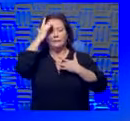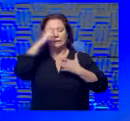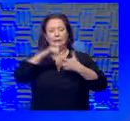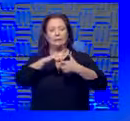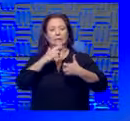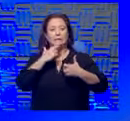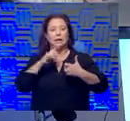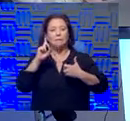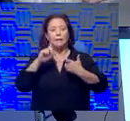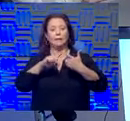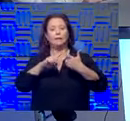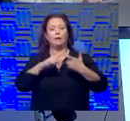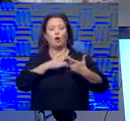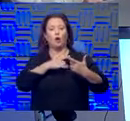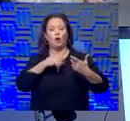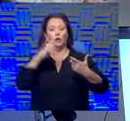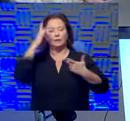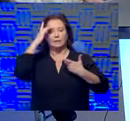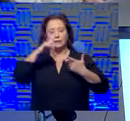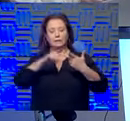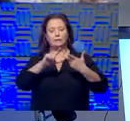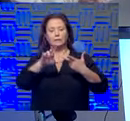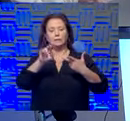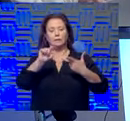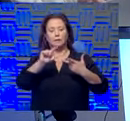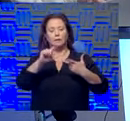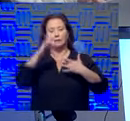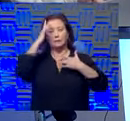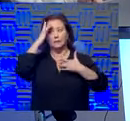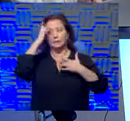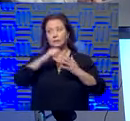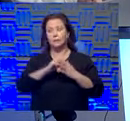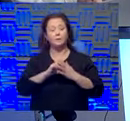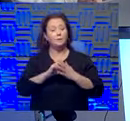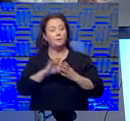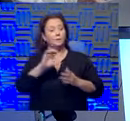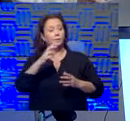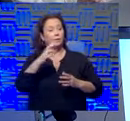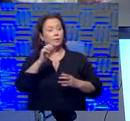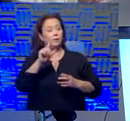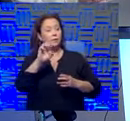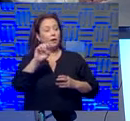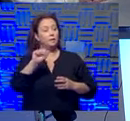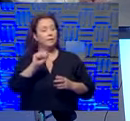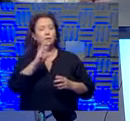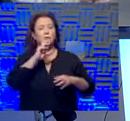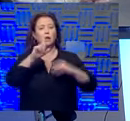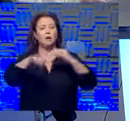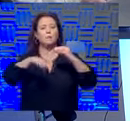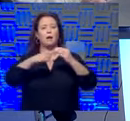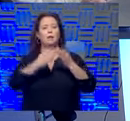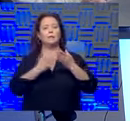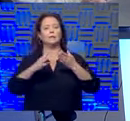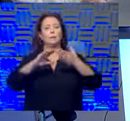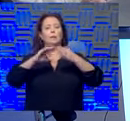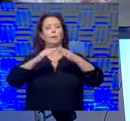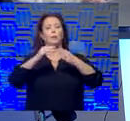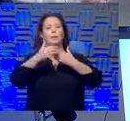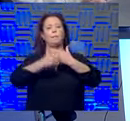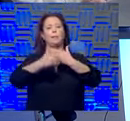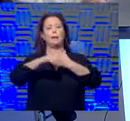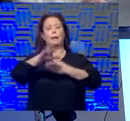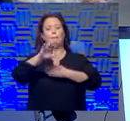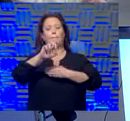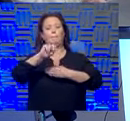and lung disease. Chelsea, you're hearing a lot about masks and things like that this morning. Talk to us about some of the things Community Blood Bank is doing